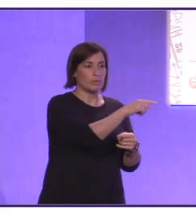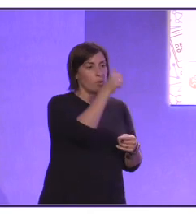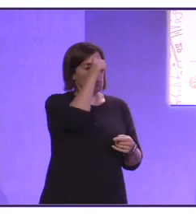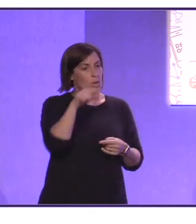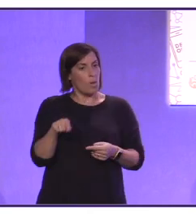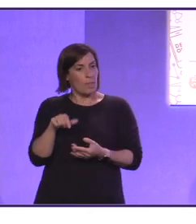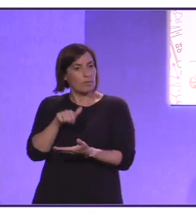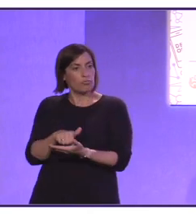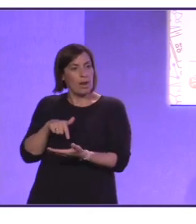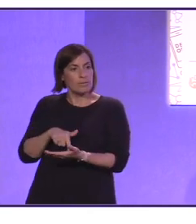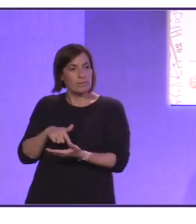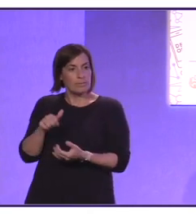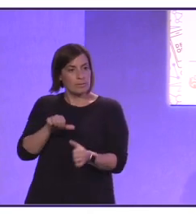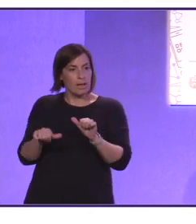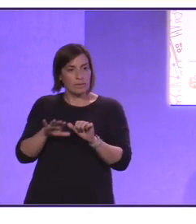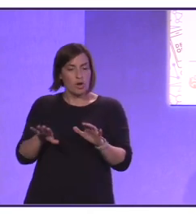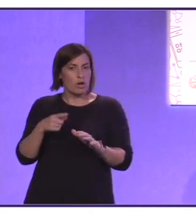about